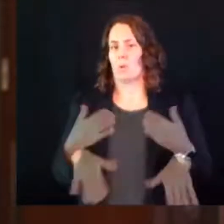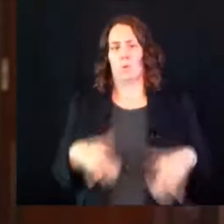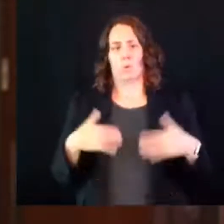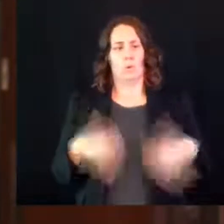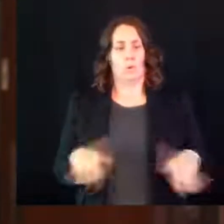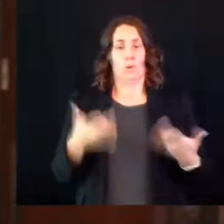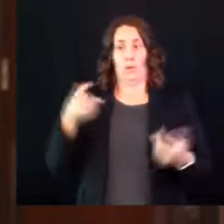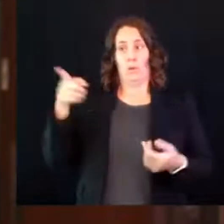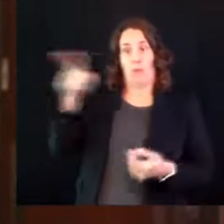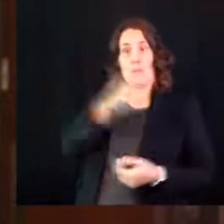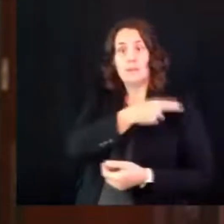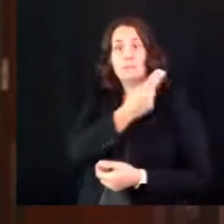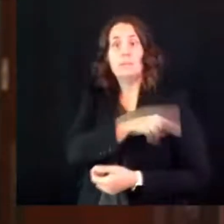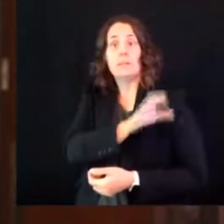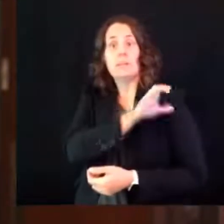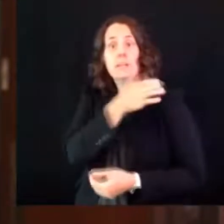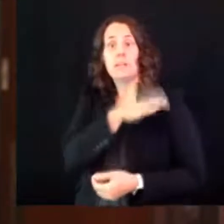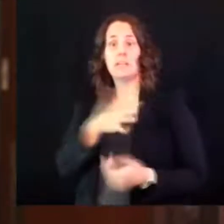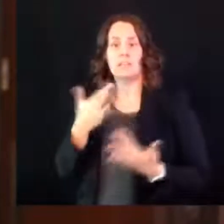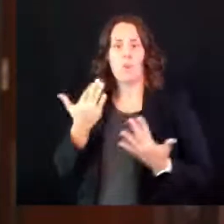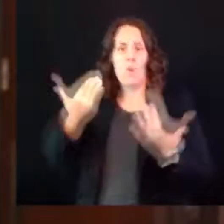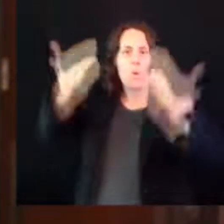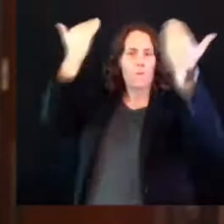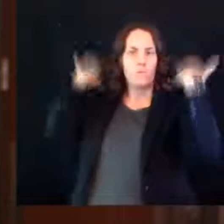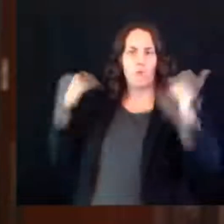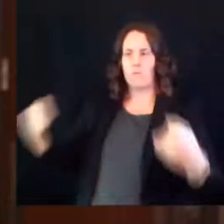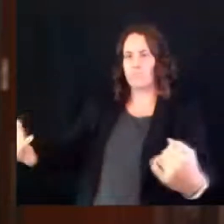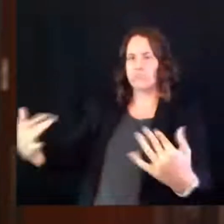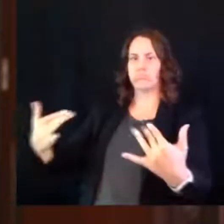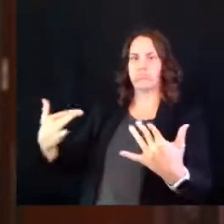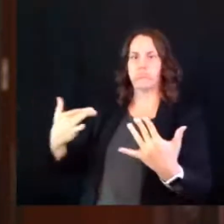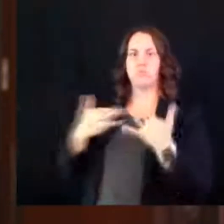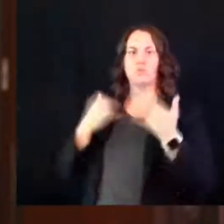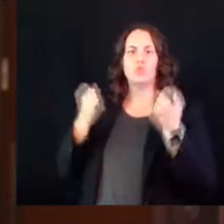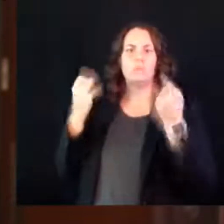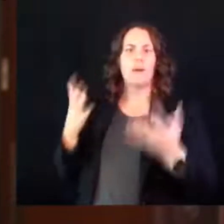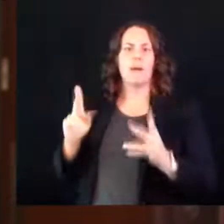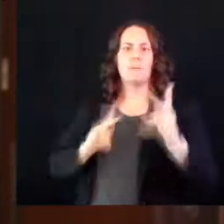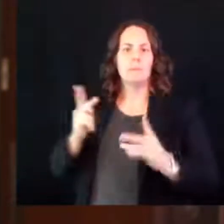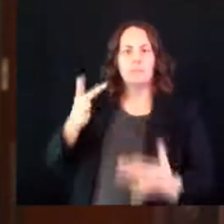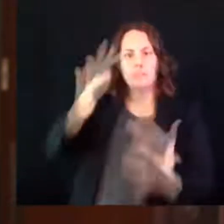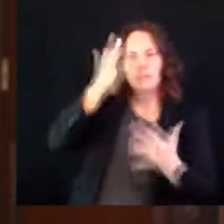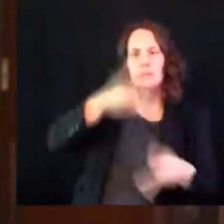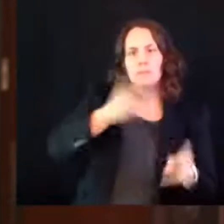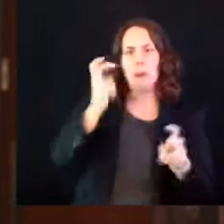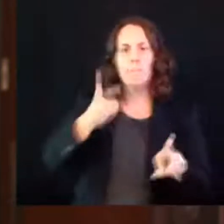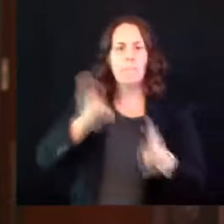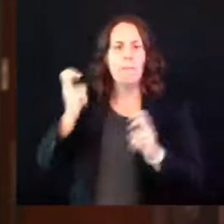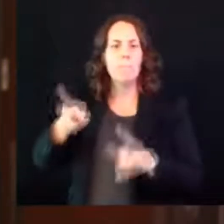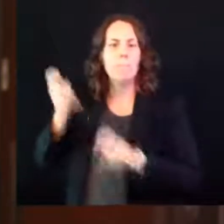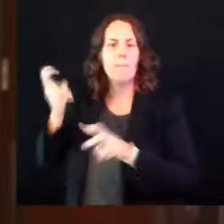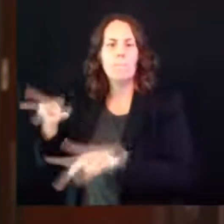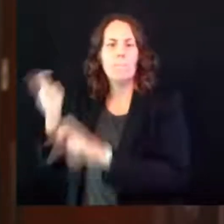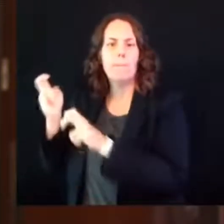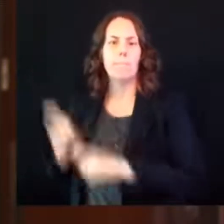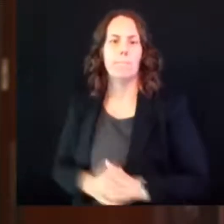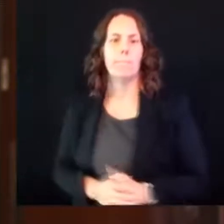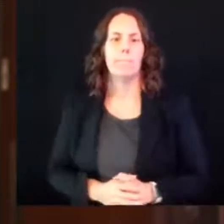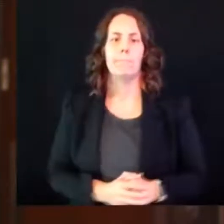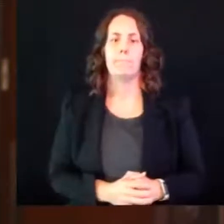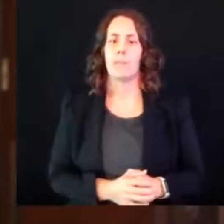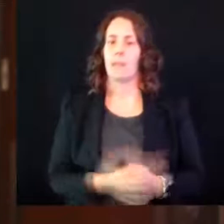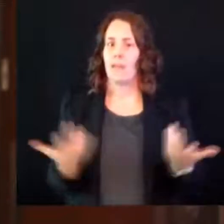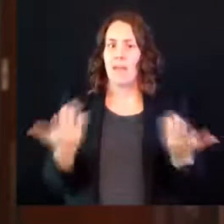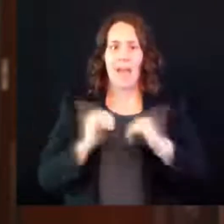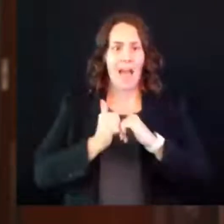We are overwhelmed." Right now, the best way you can help support our frontline healthcare workers